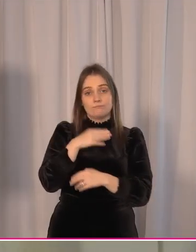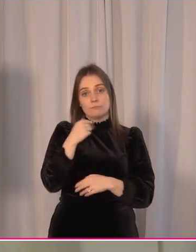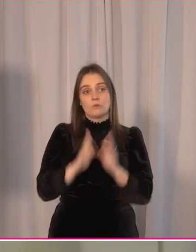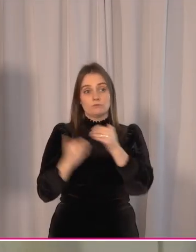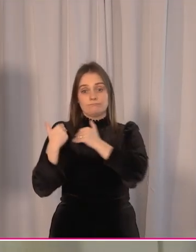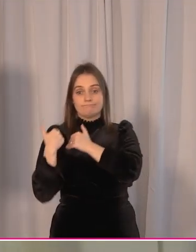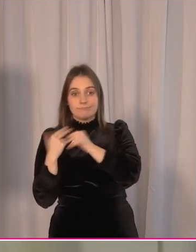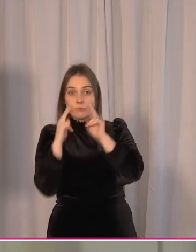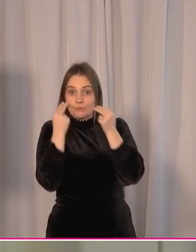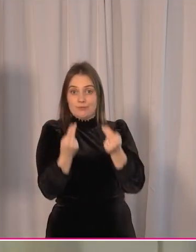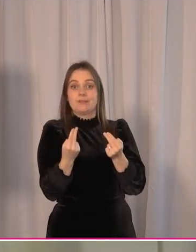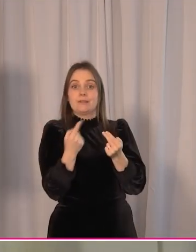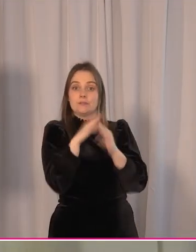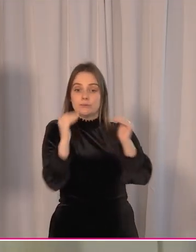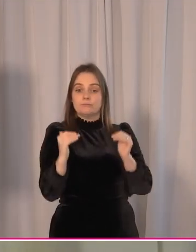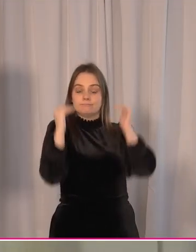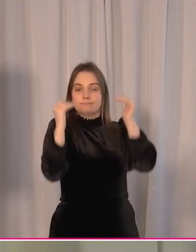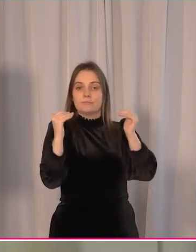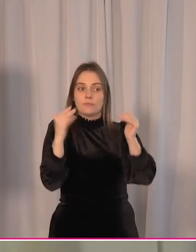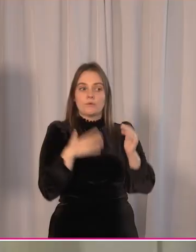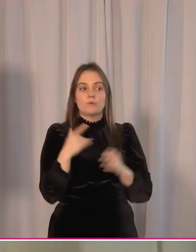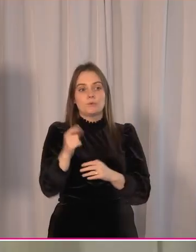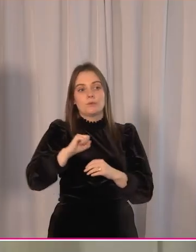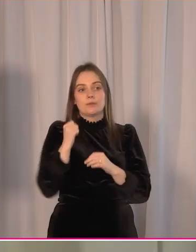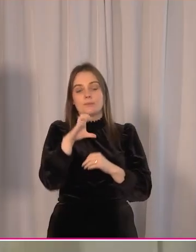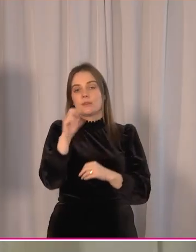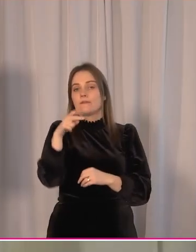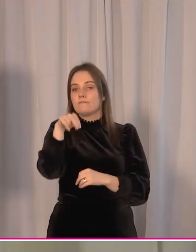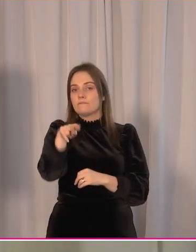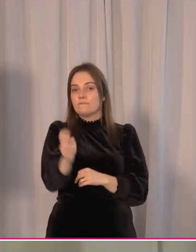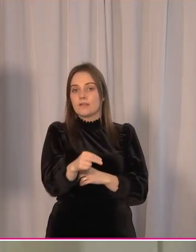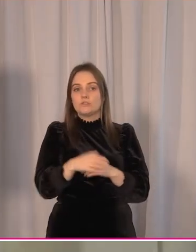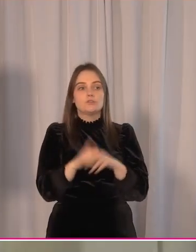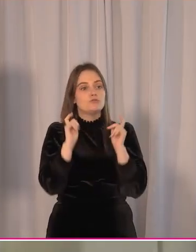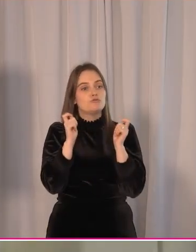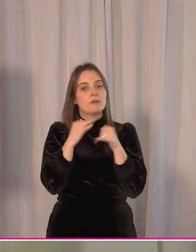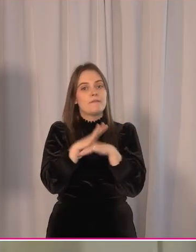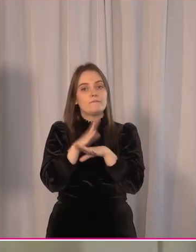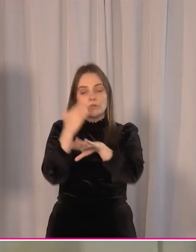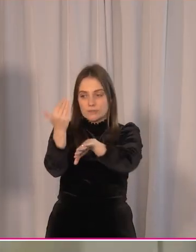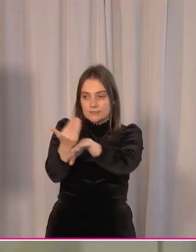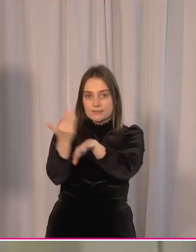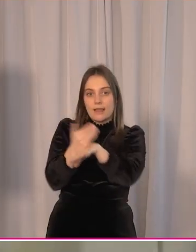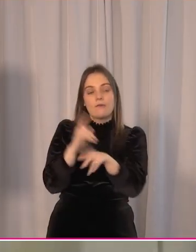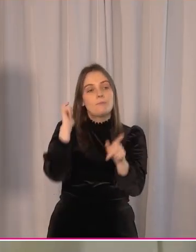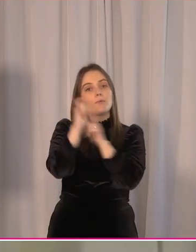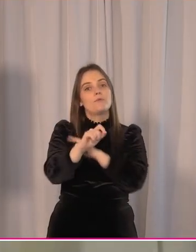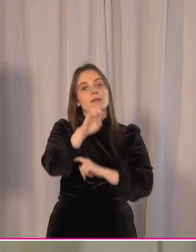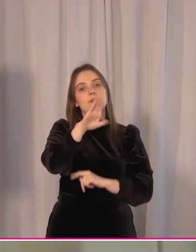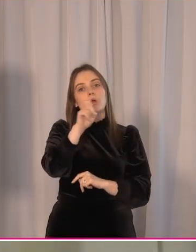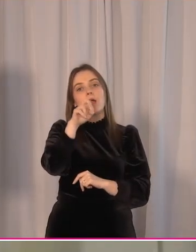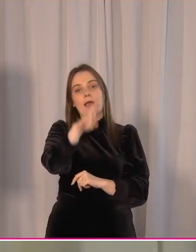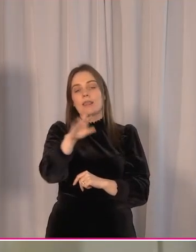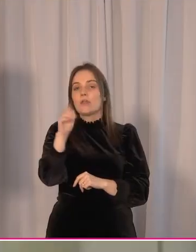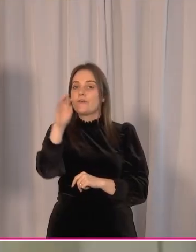you're upholding it in relation to upholding the Convention. And I think training for staff, Professor Eleanor Flynn spoke earlier,